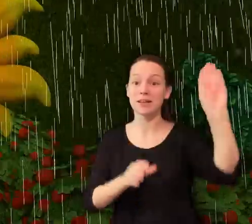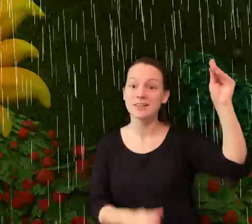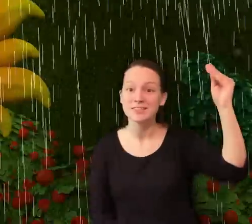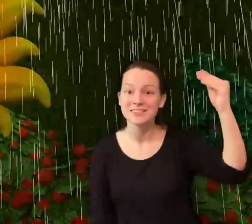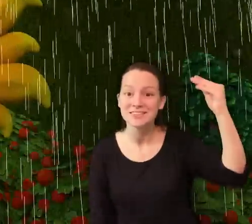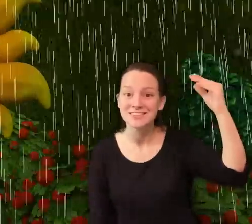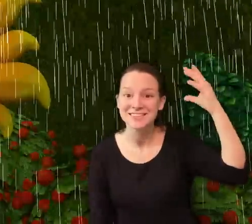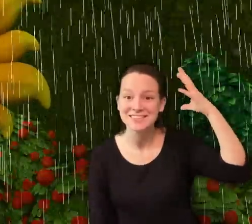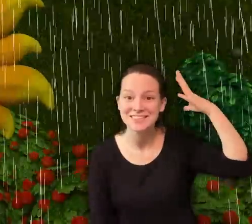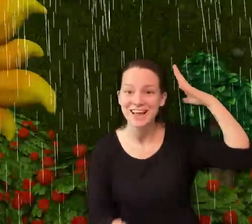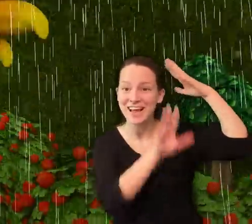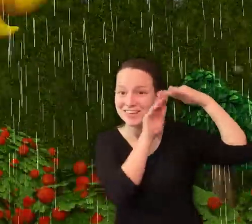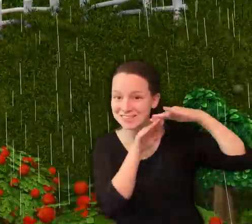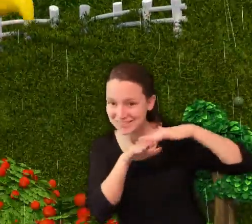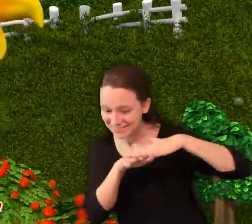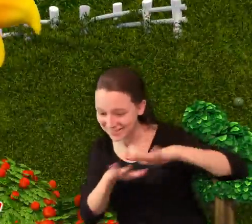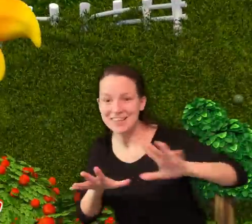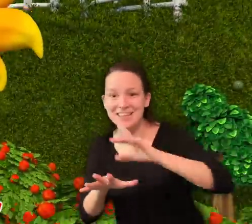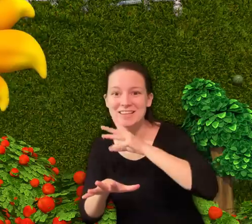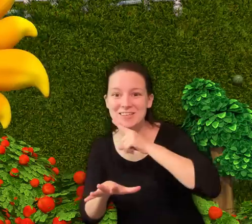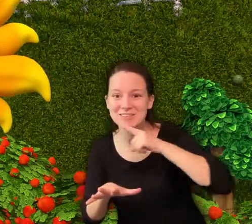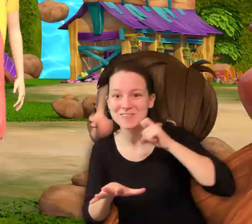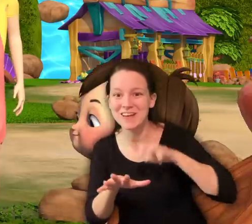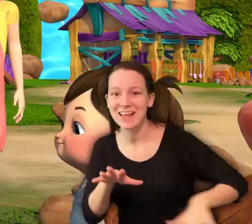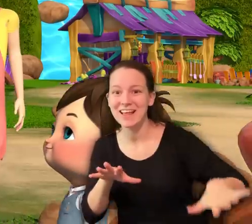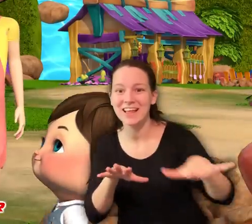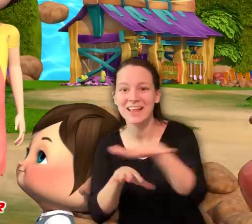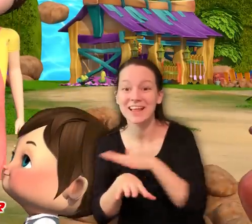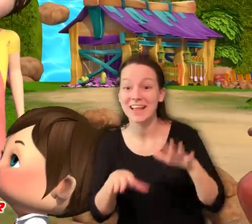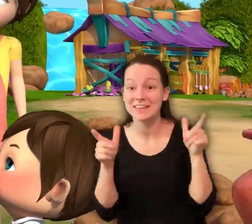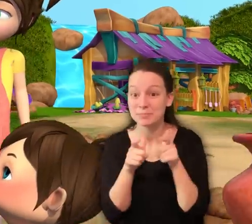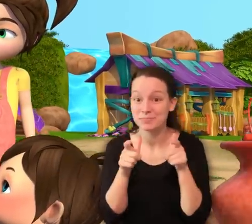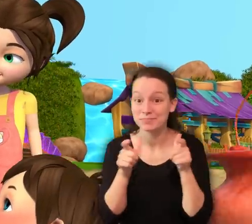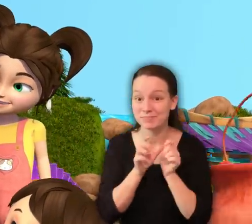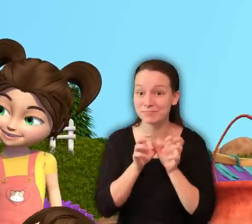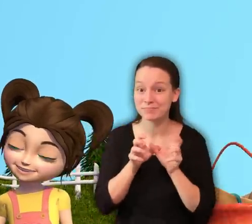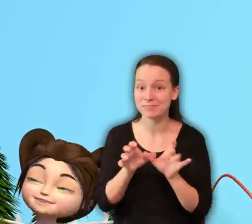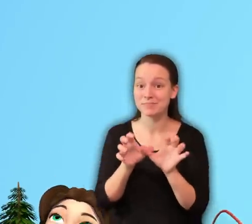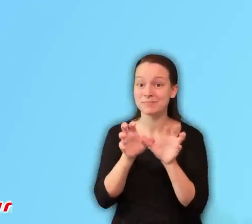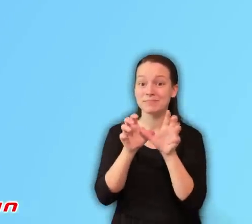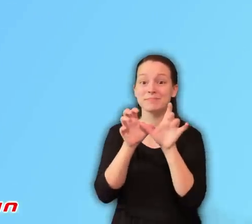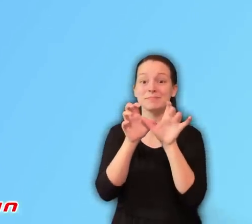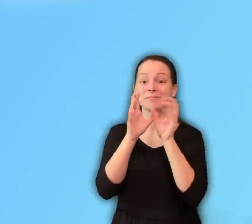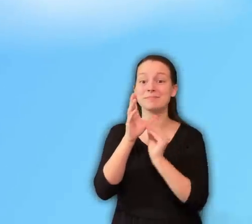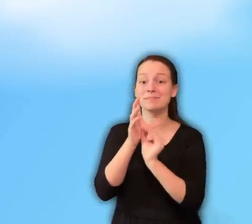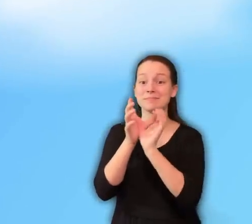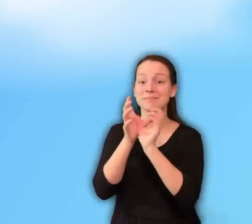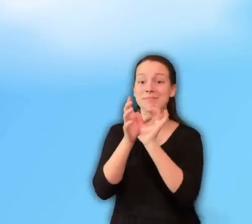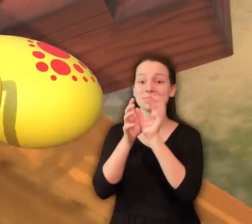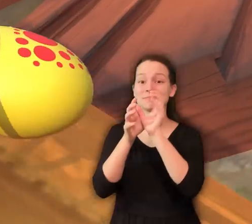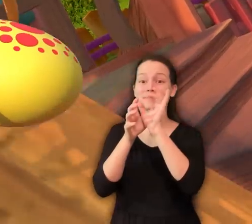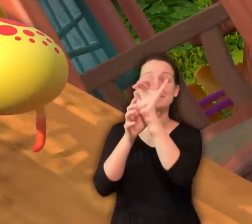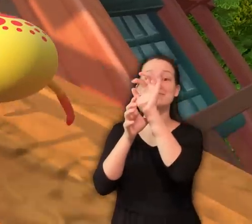out came the Sun and dried up all the rain and the Incy Wincy Spider climbed up the spout again